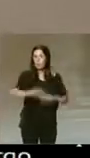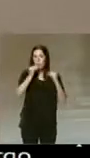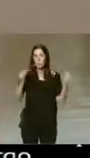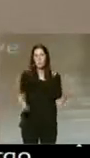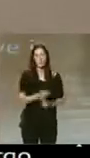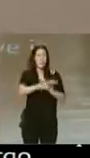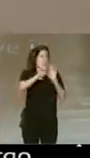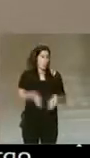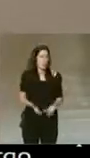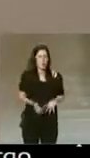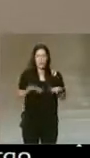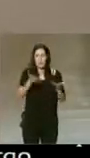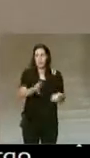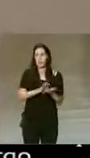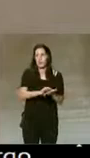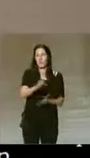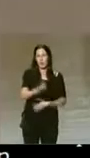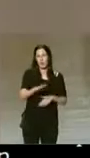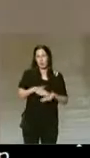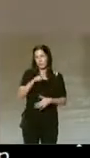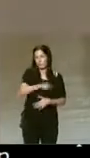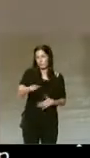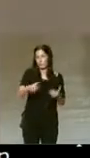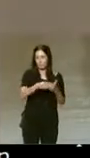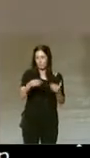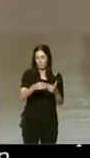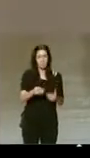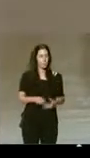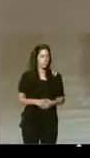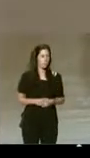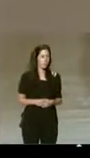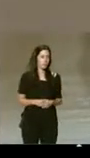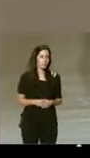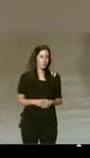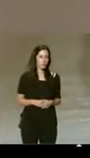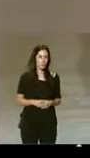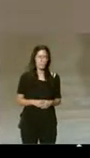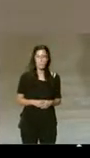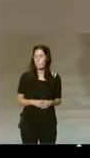to provide an utmost useful service to end users.